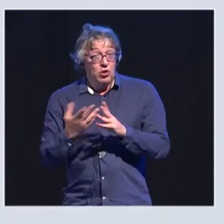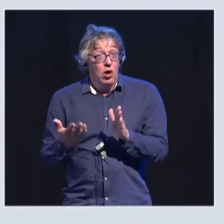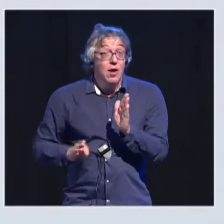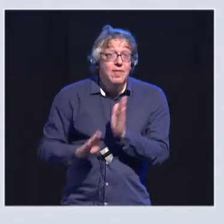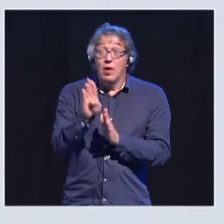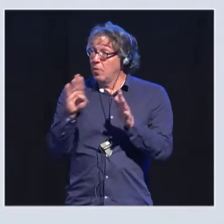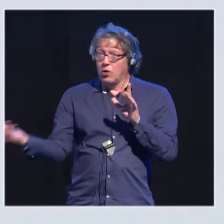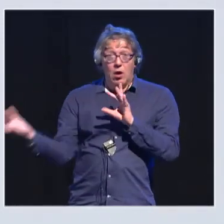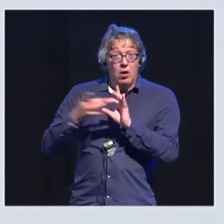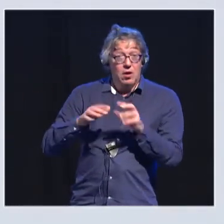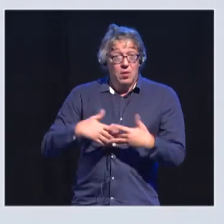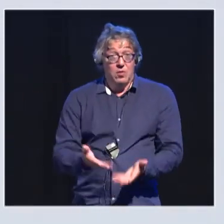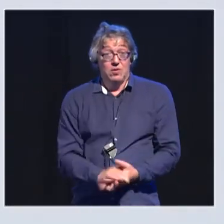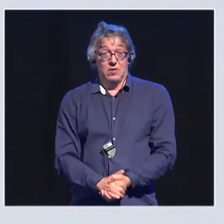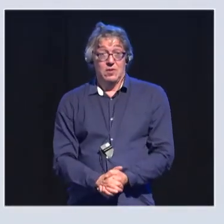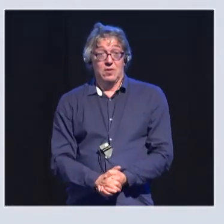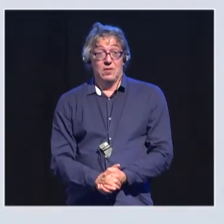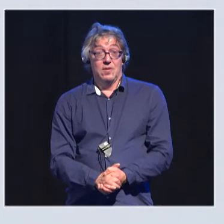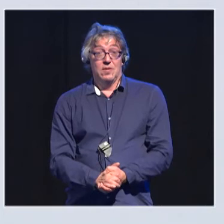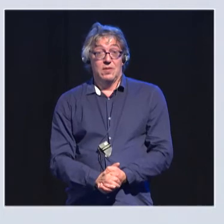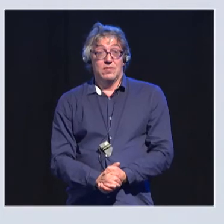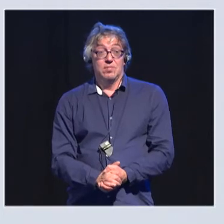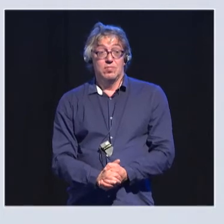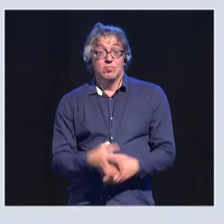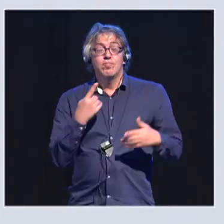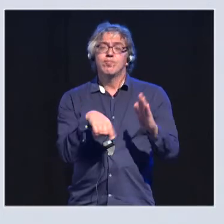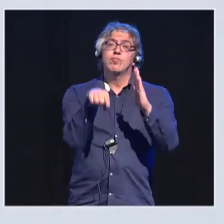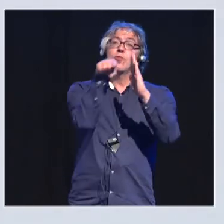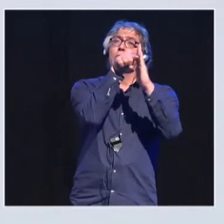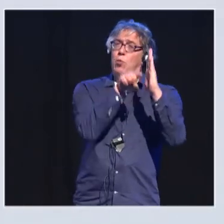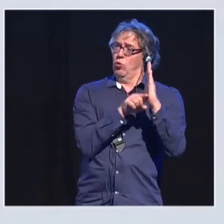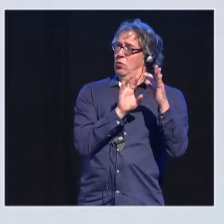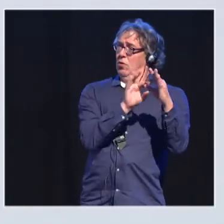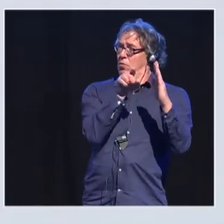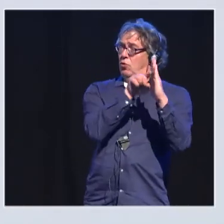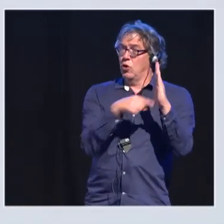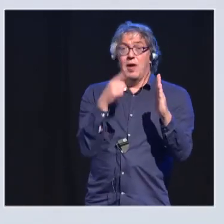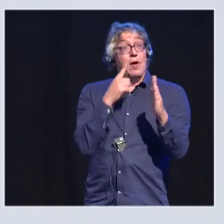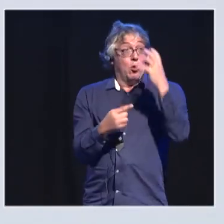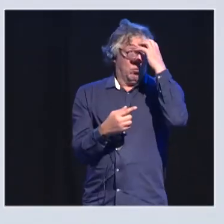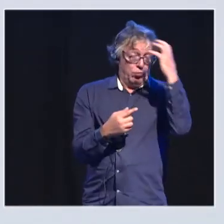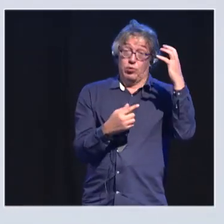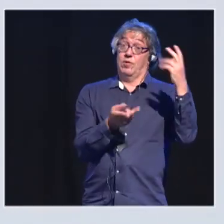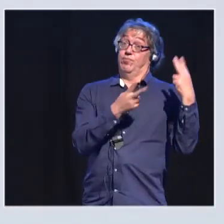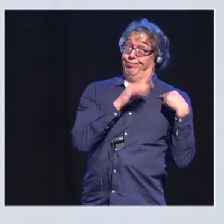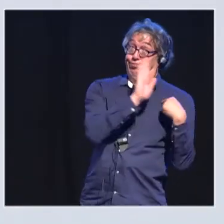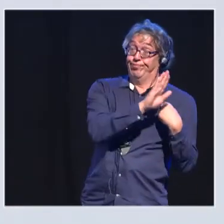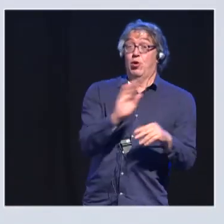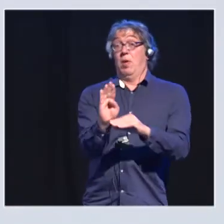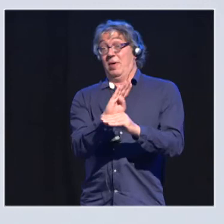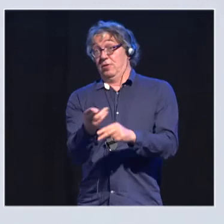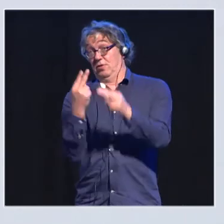process? Also, in terms of policy, I believe the public and private sector have a role to play. Oftentimes, and